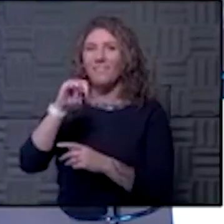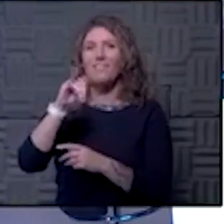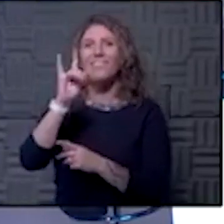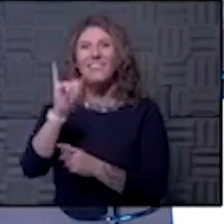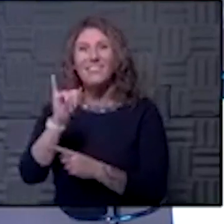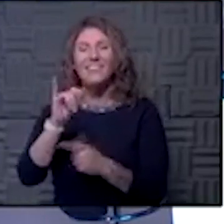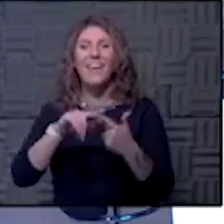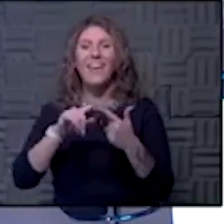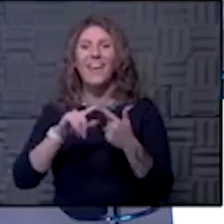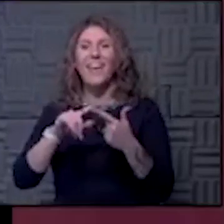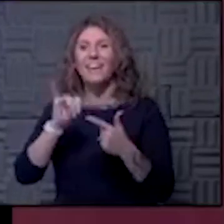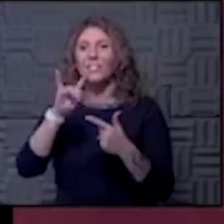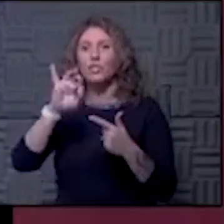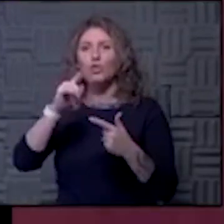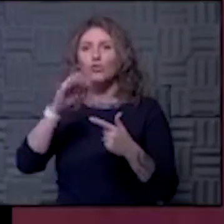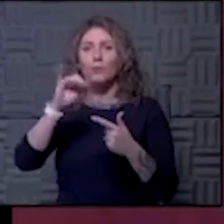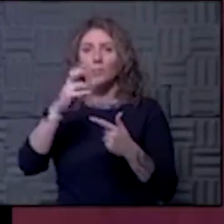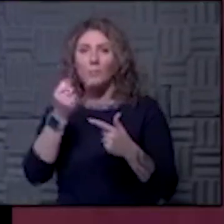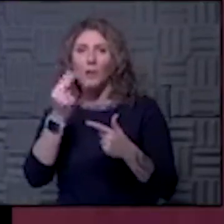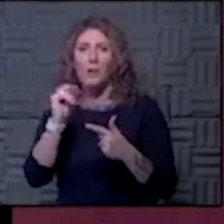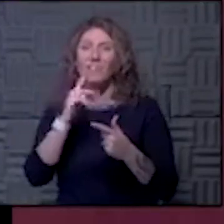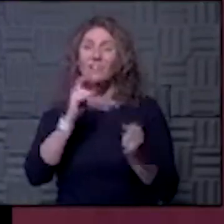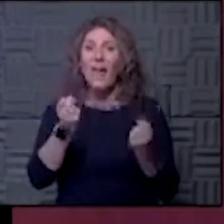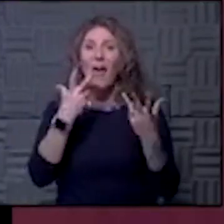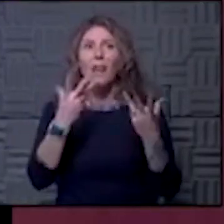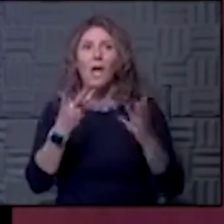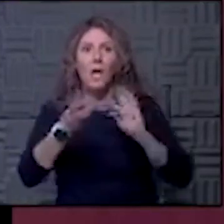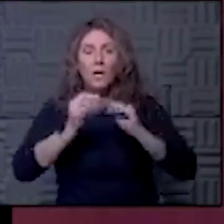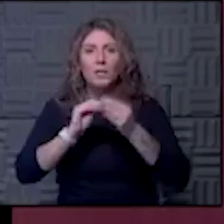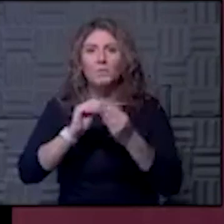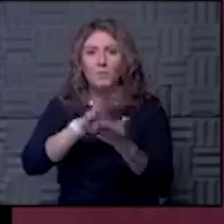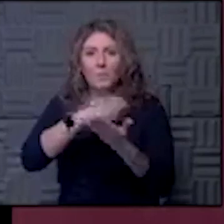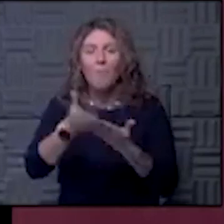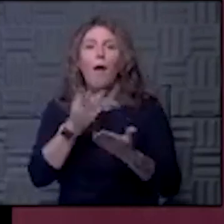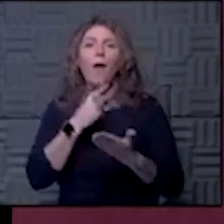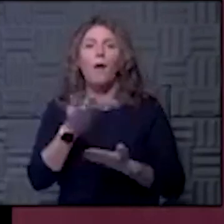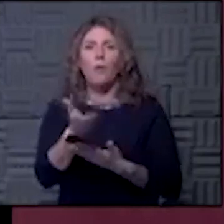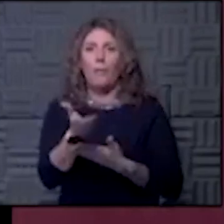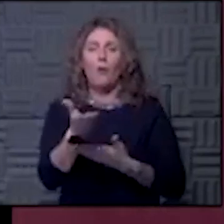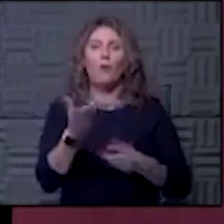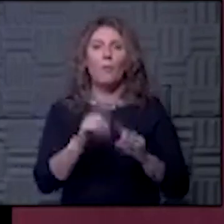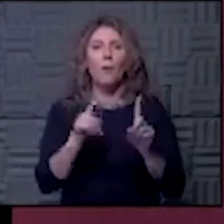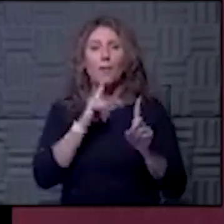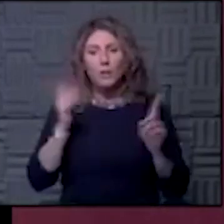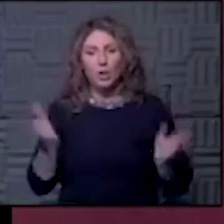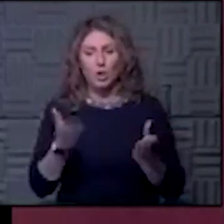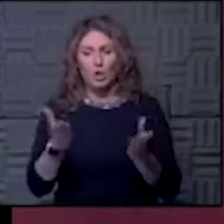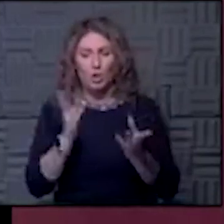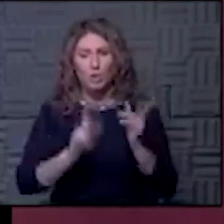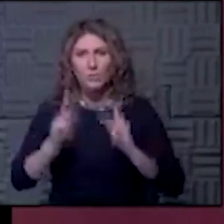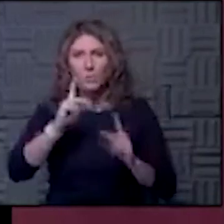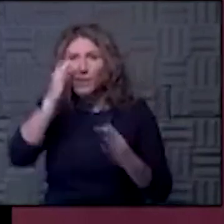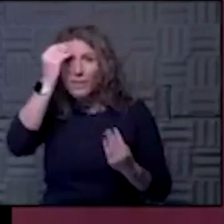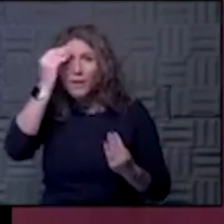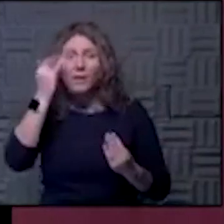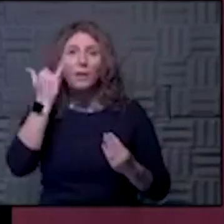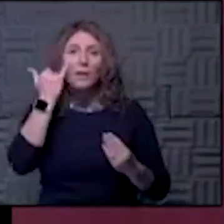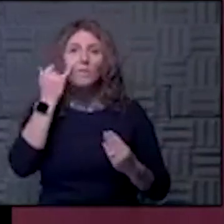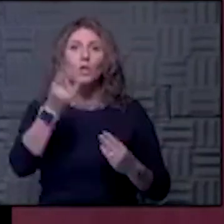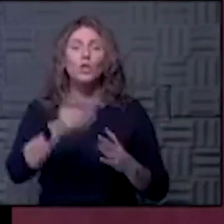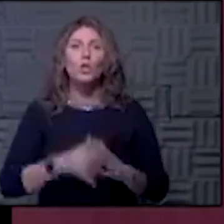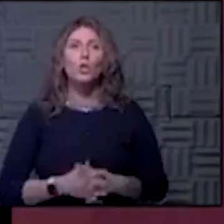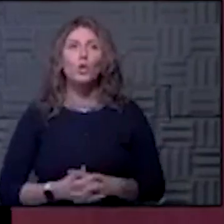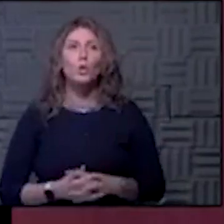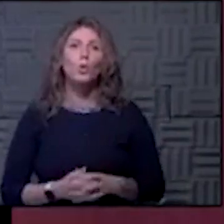different choices. Yep. Not a lot of doses out there, but I do think, just to encourage people, if you